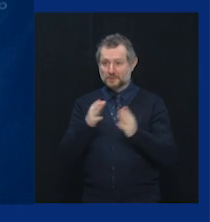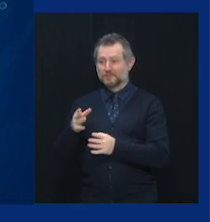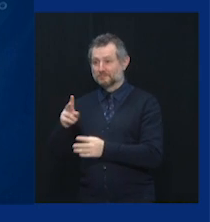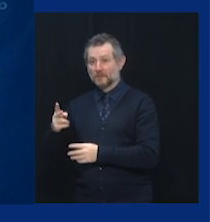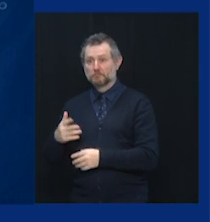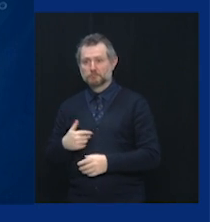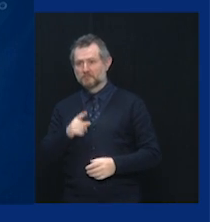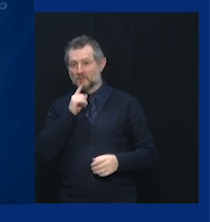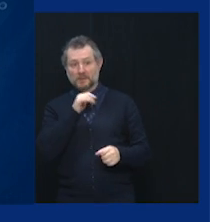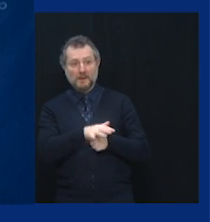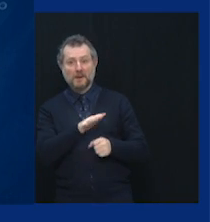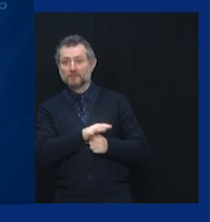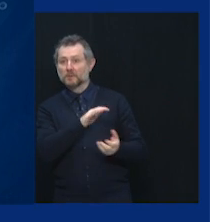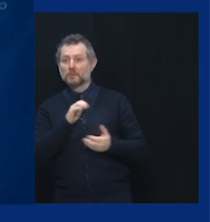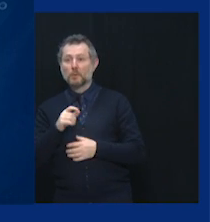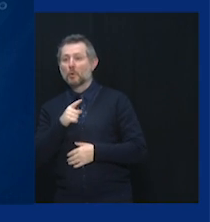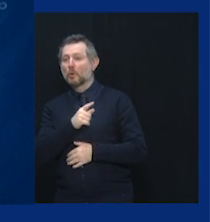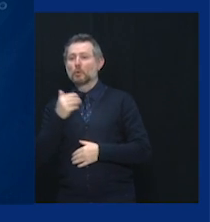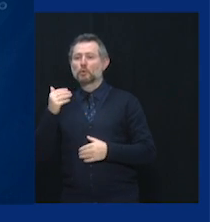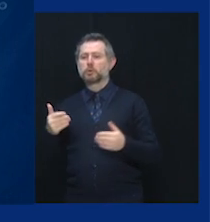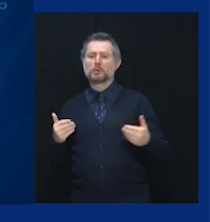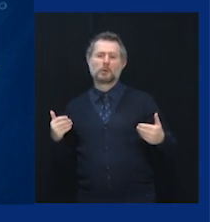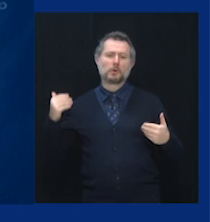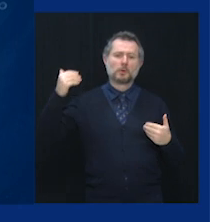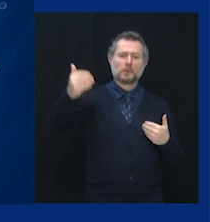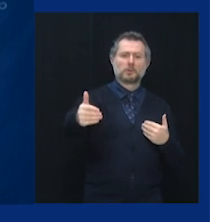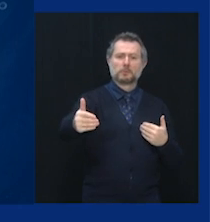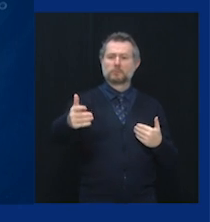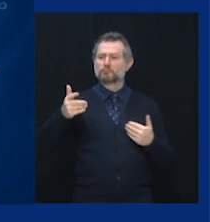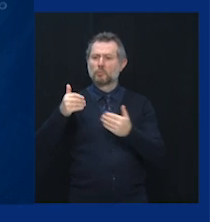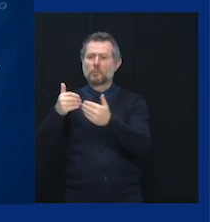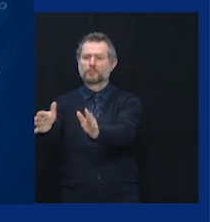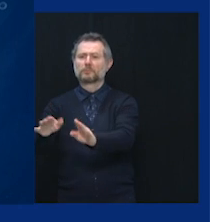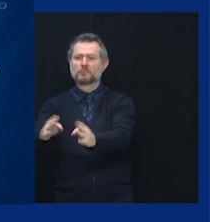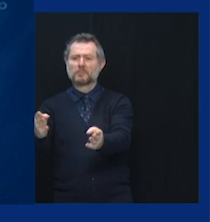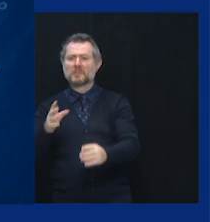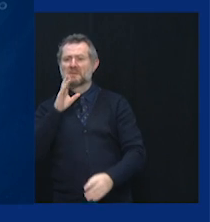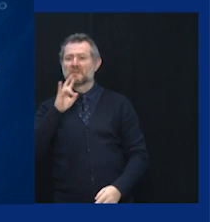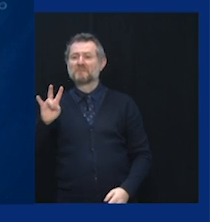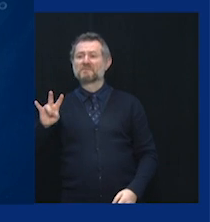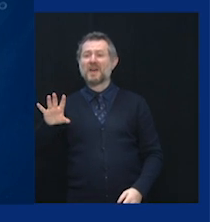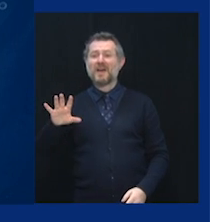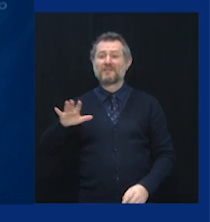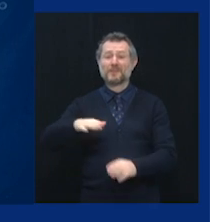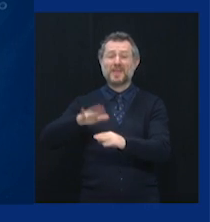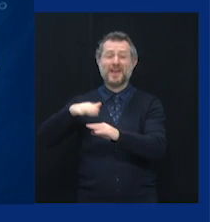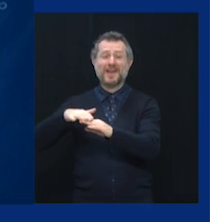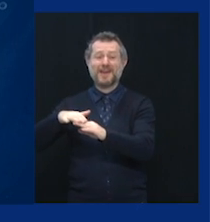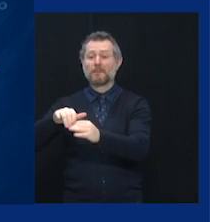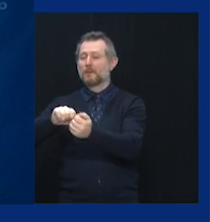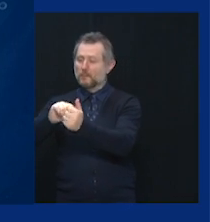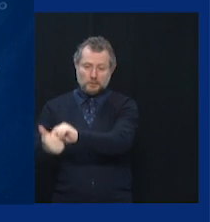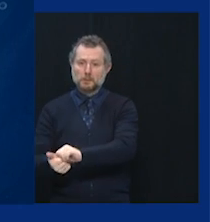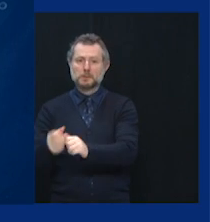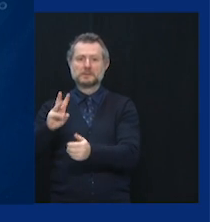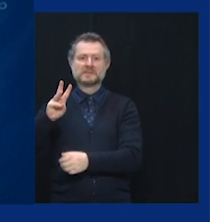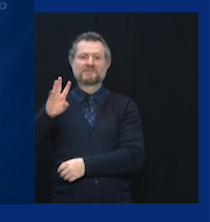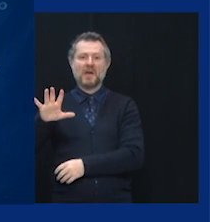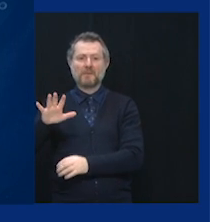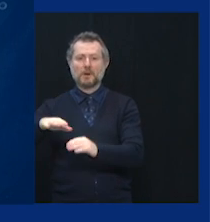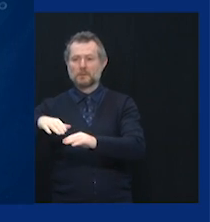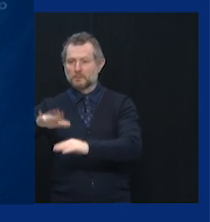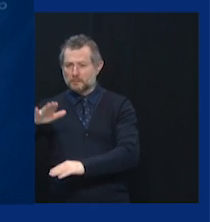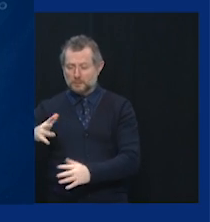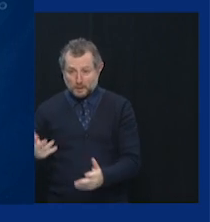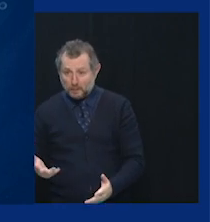they open 65 plus, all at the same time. So you now have 7